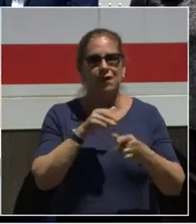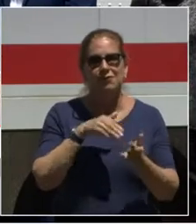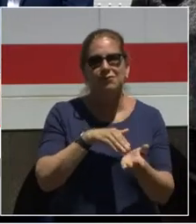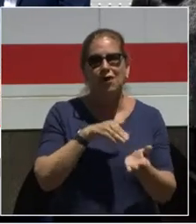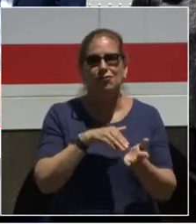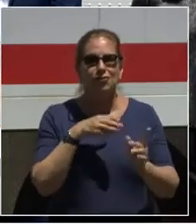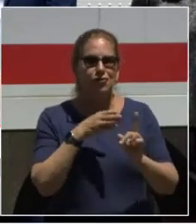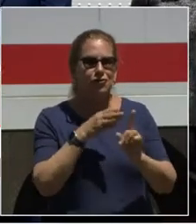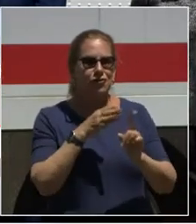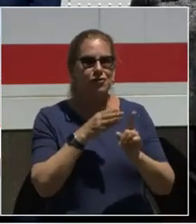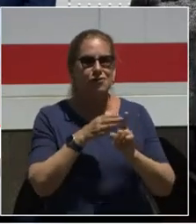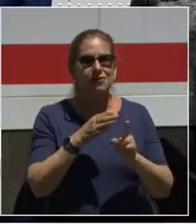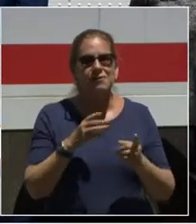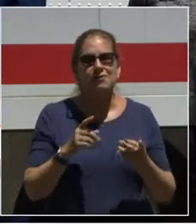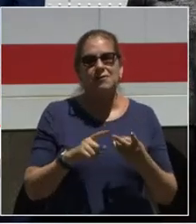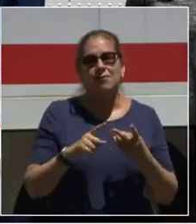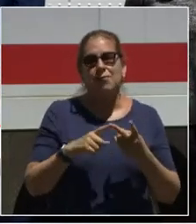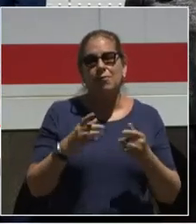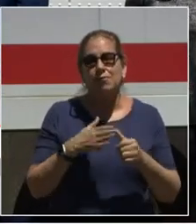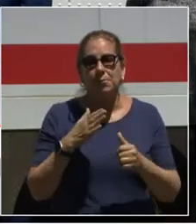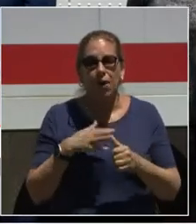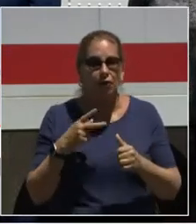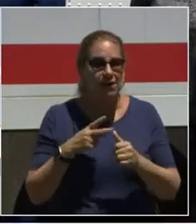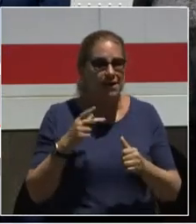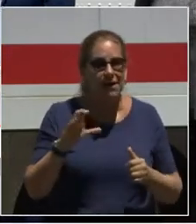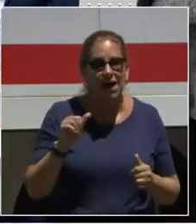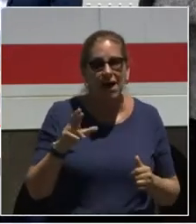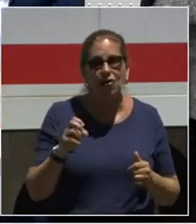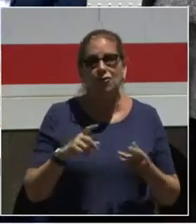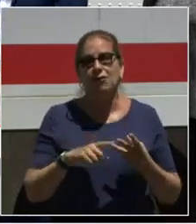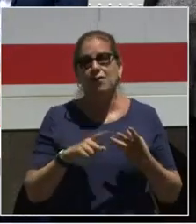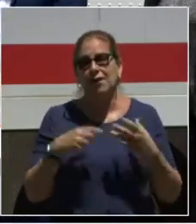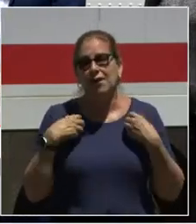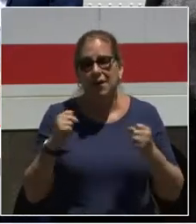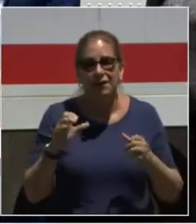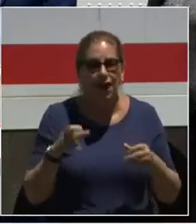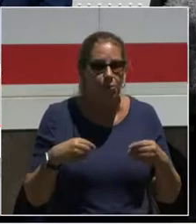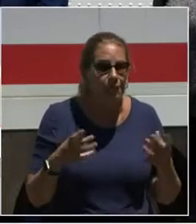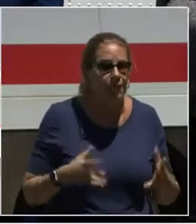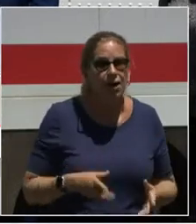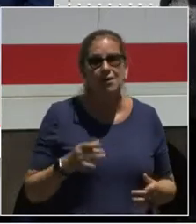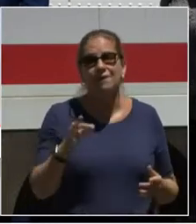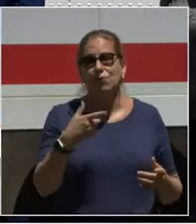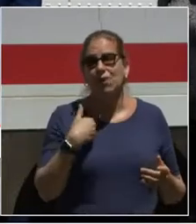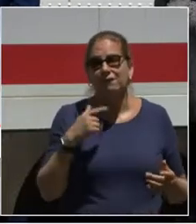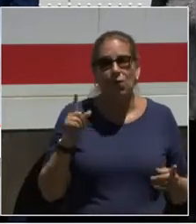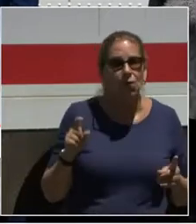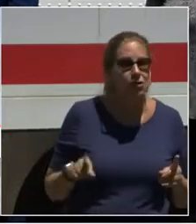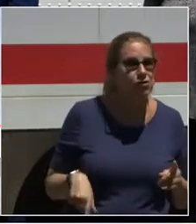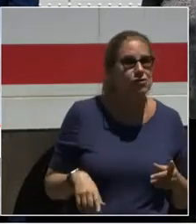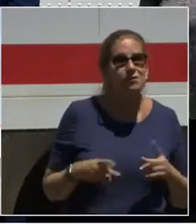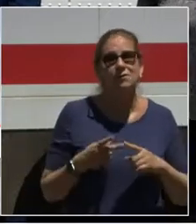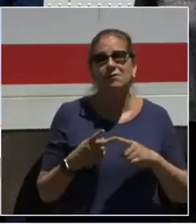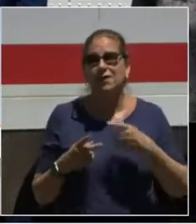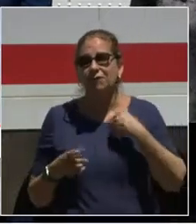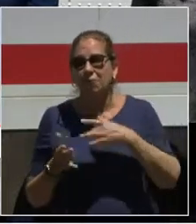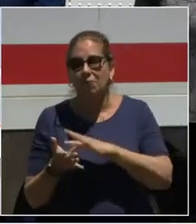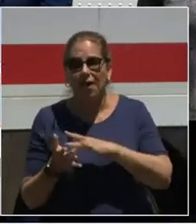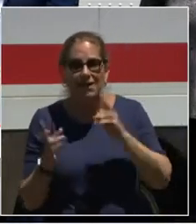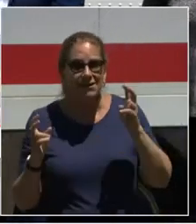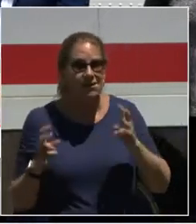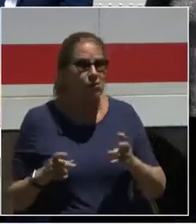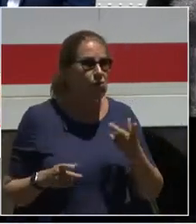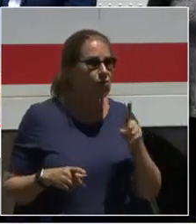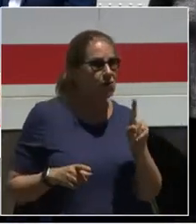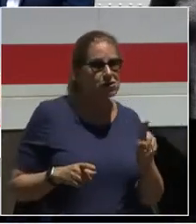your child can answer your questions about vaccinations, can address any other medical issues at the time, particularly medical issues that a new provider may not